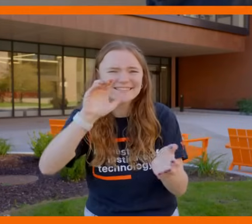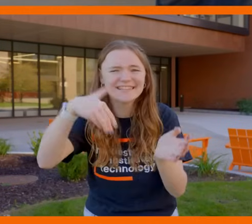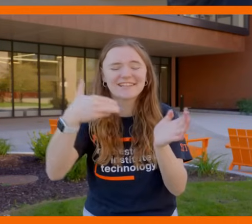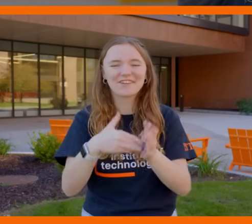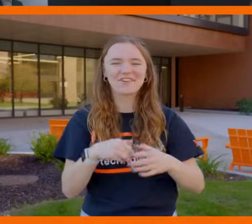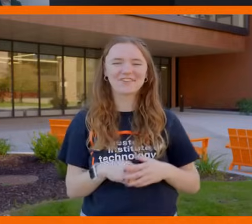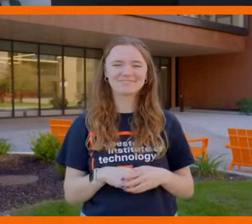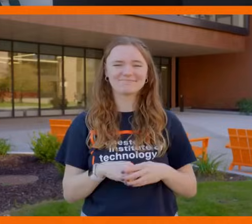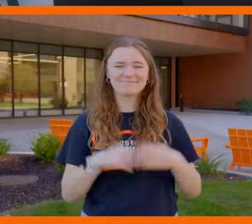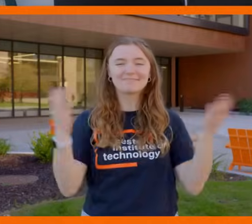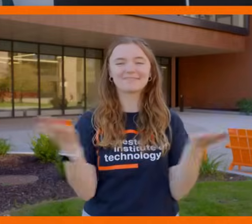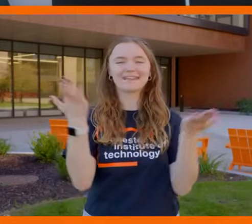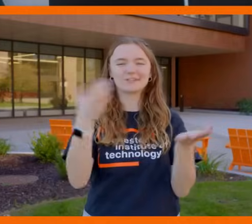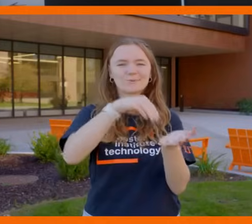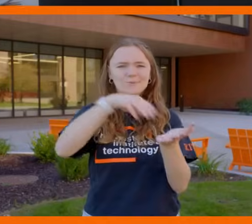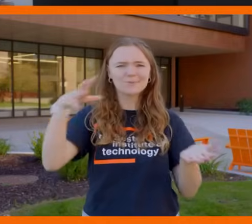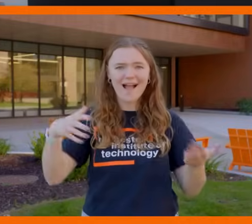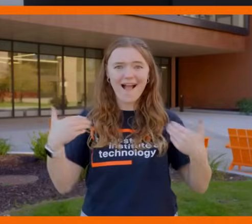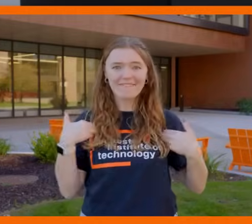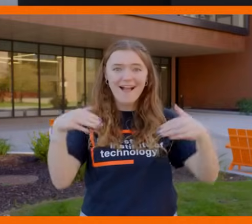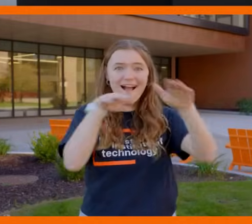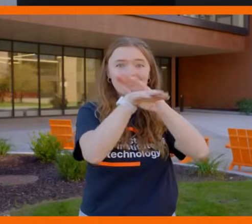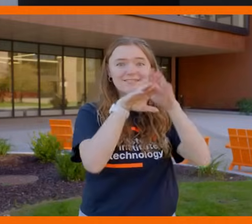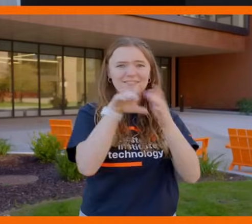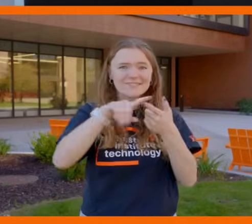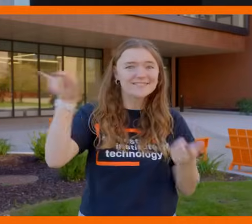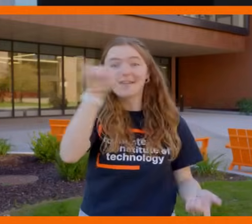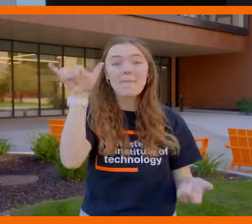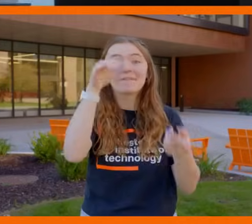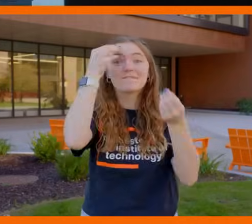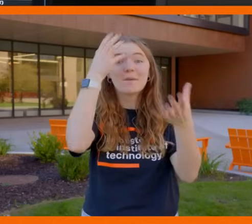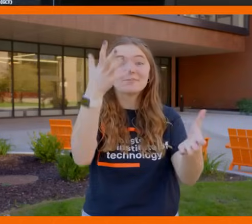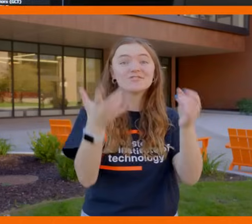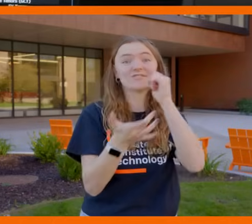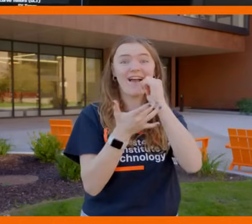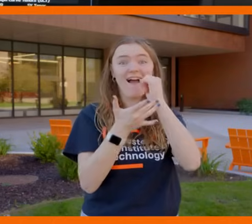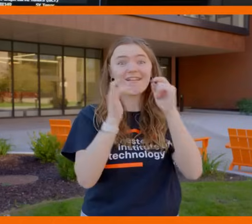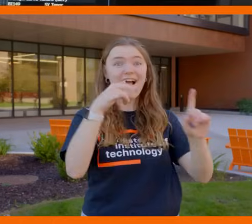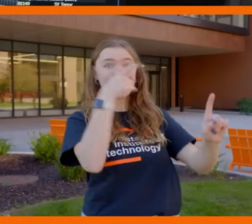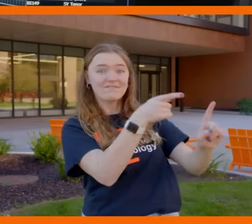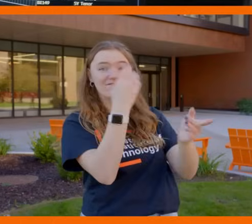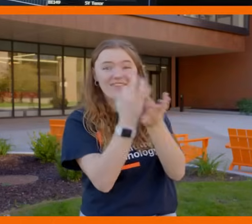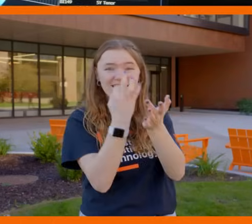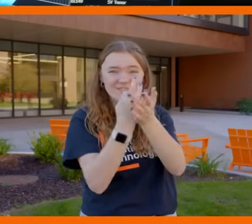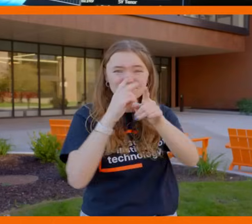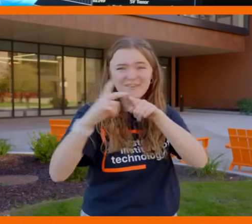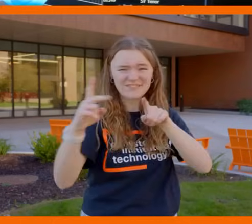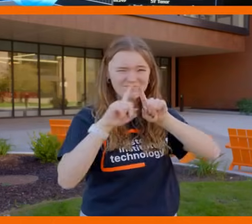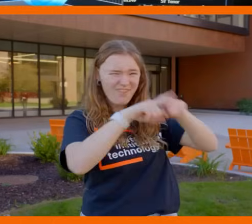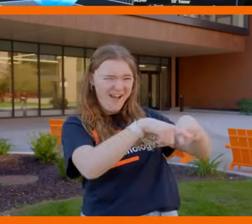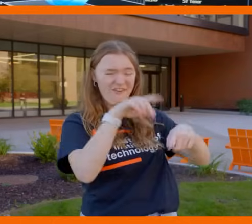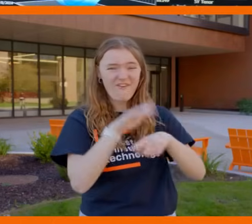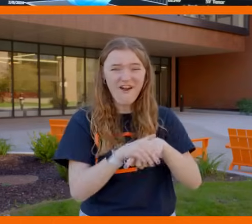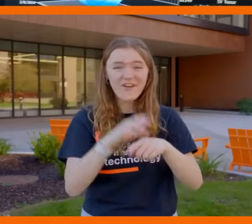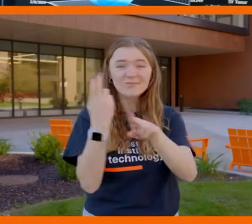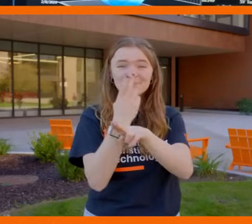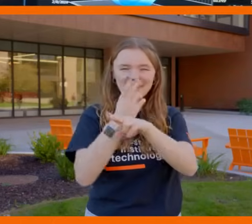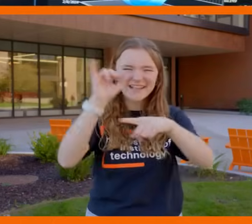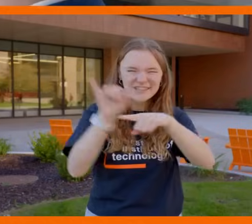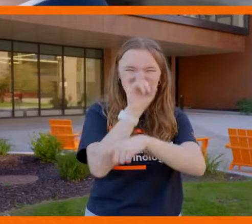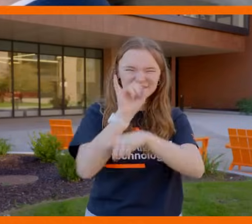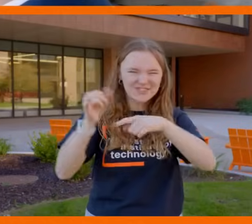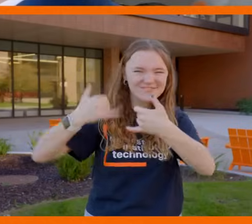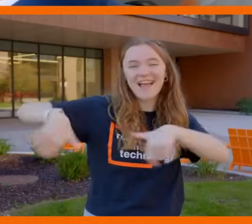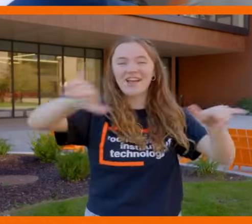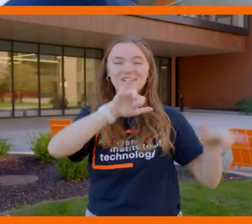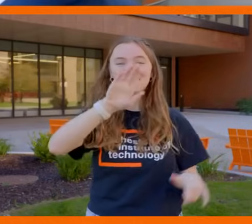labs, and an analytics center. Here, students have access to the same information and tech that financial professionals